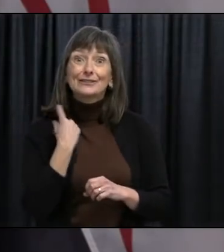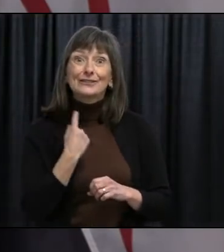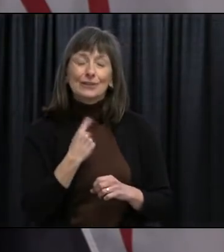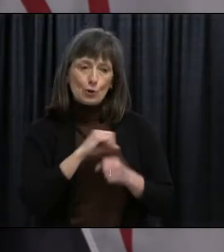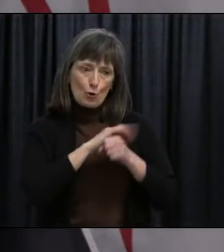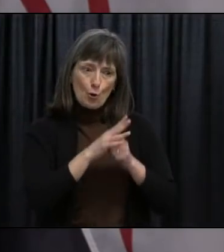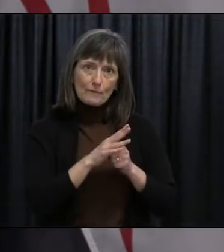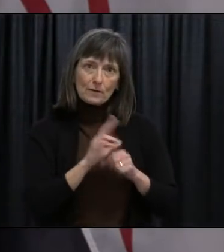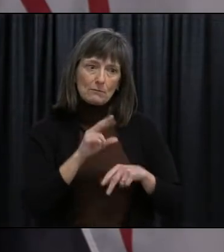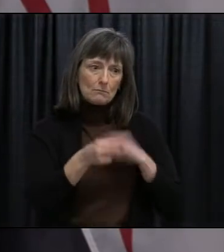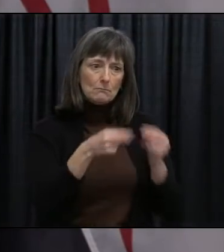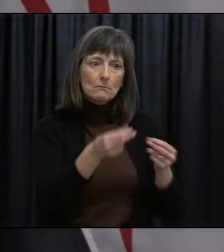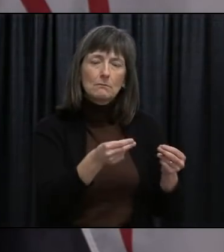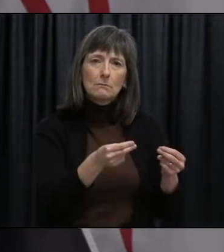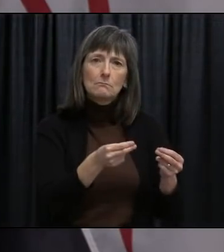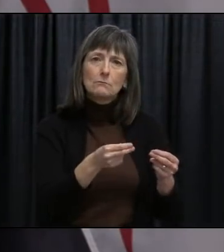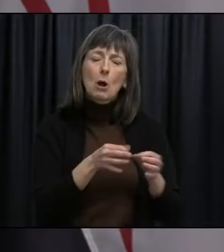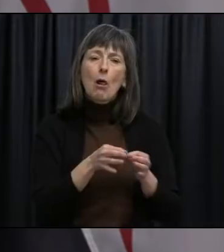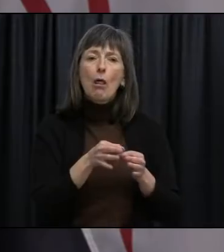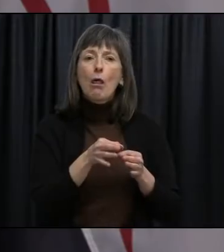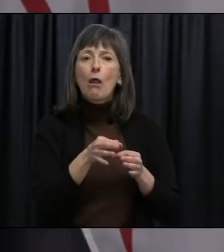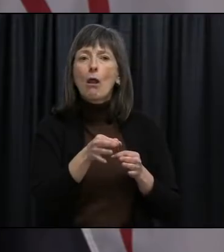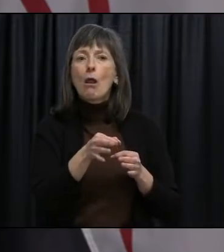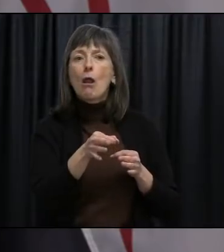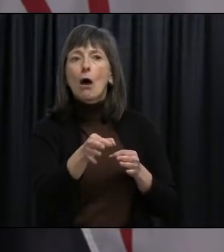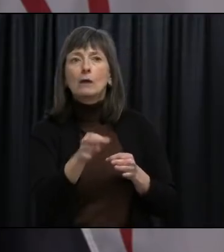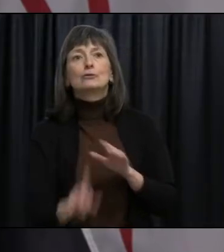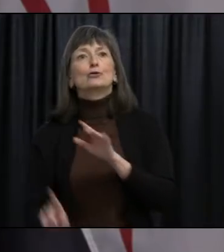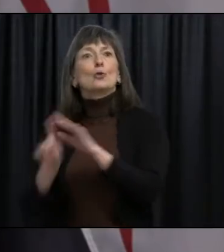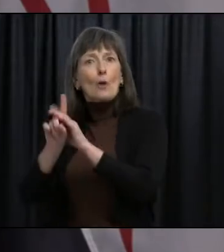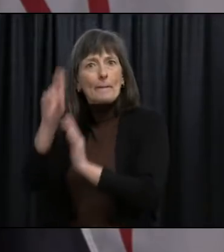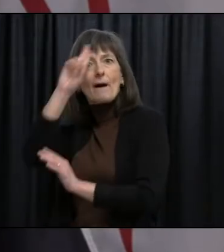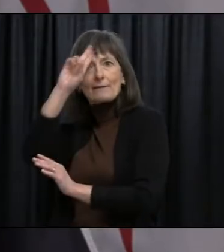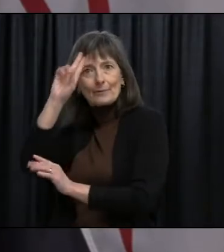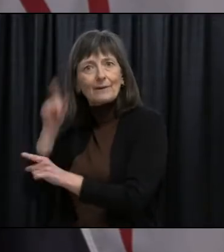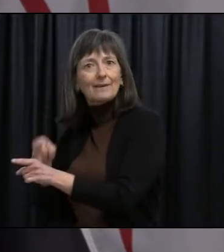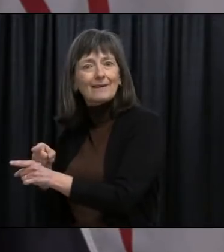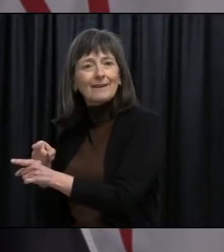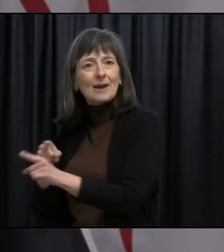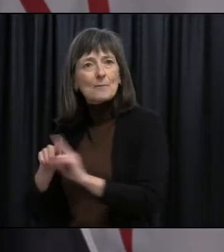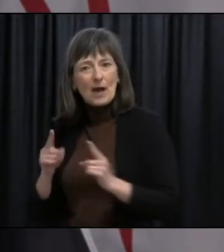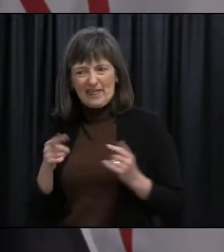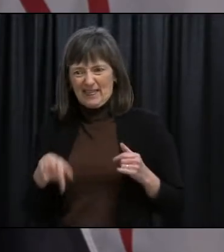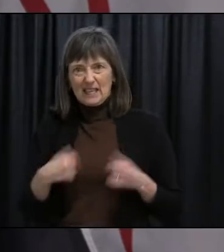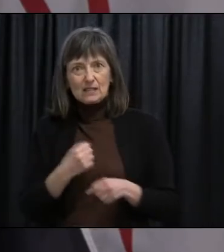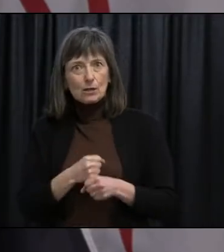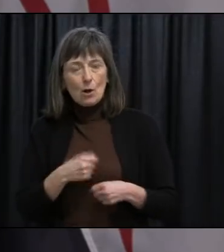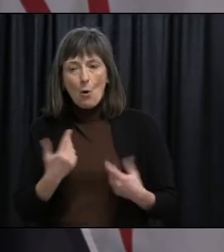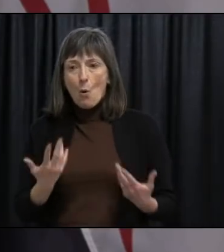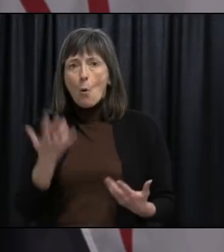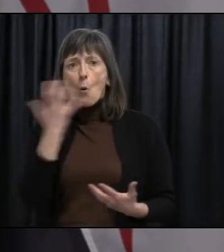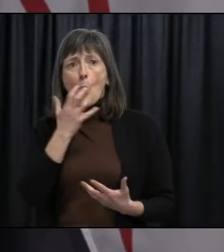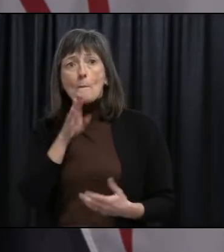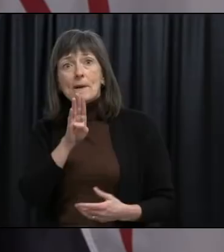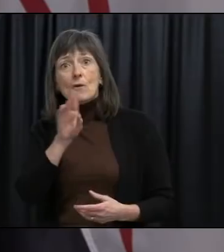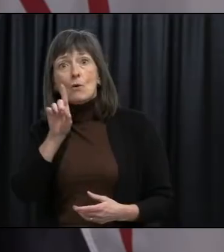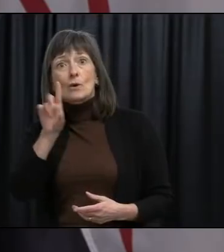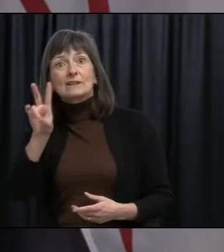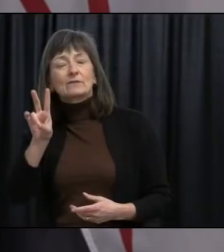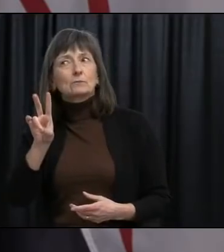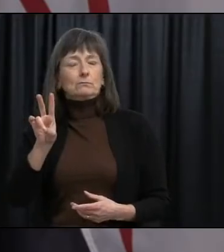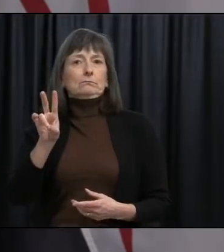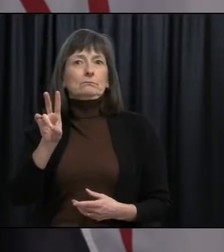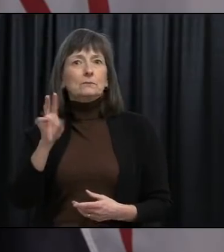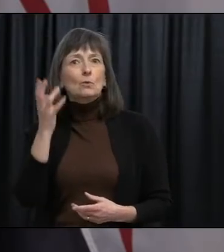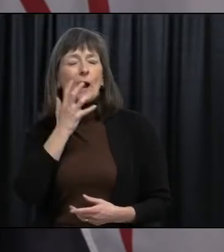earlier in disease. So we're watching this very closely. With regard to ICU capacity, I think that question is probably better answered